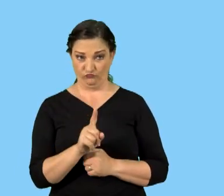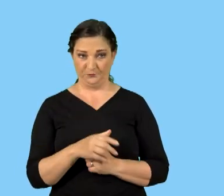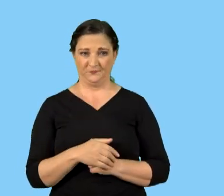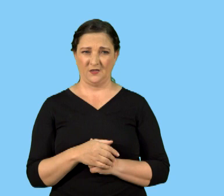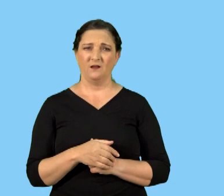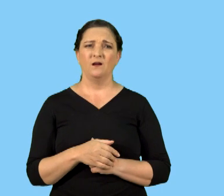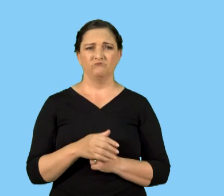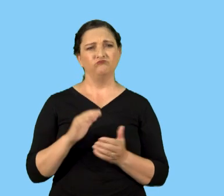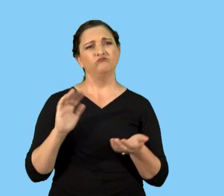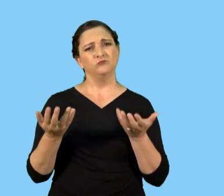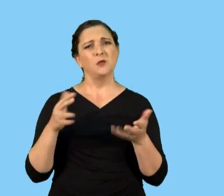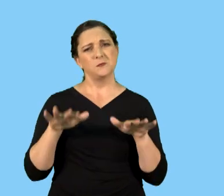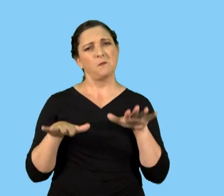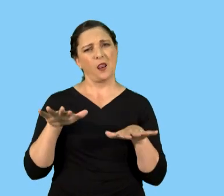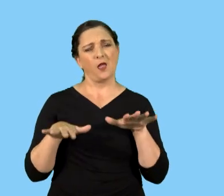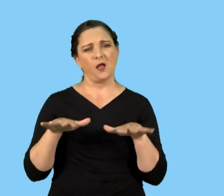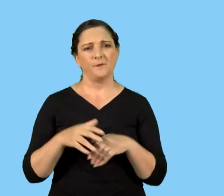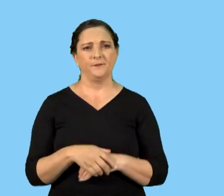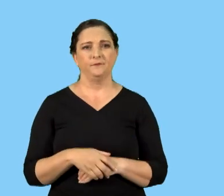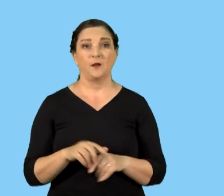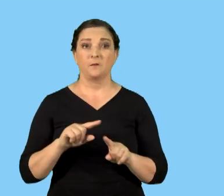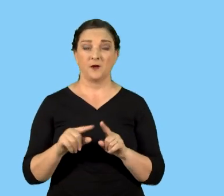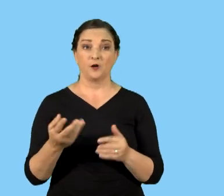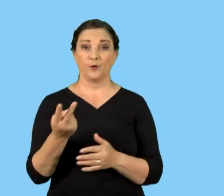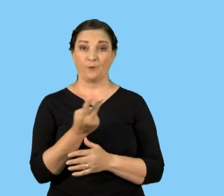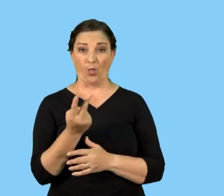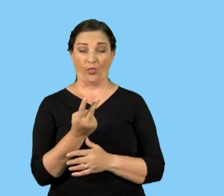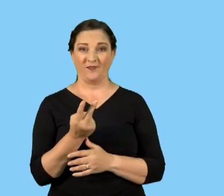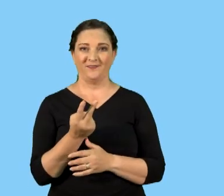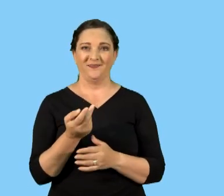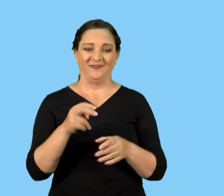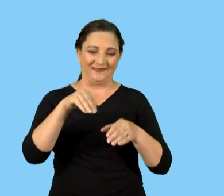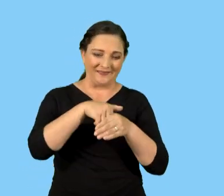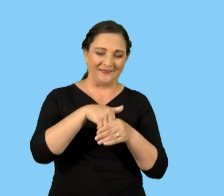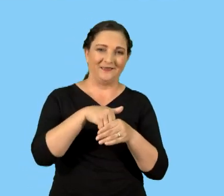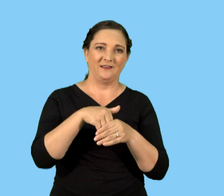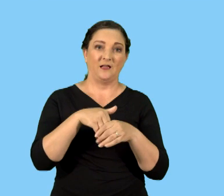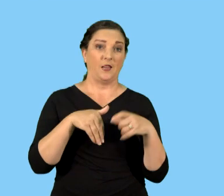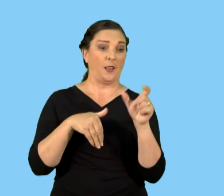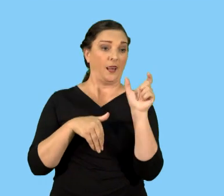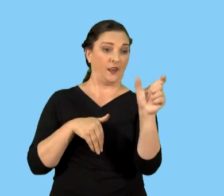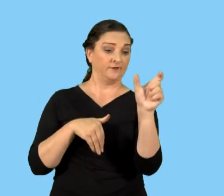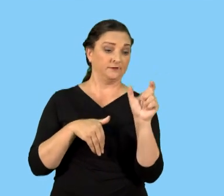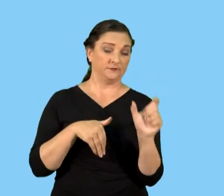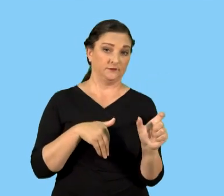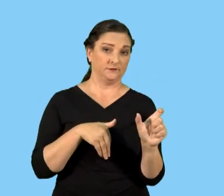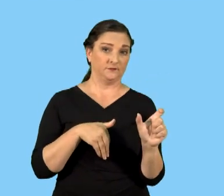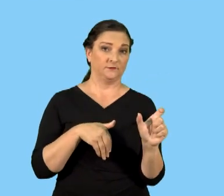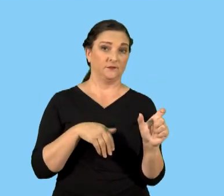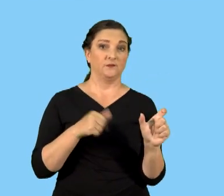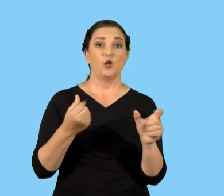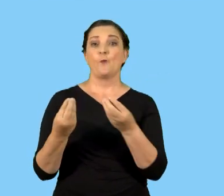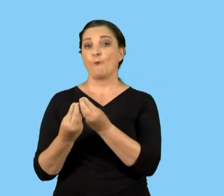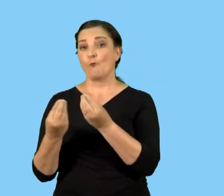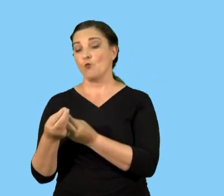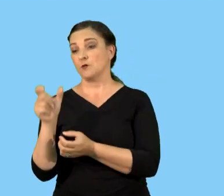see that we have two similar equations. They both have similar reactants. Remember, reactants are written on the left-hand side and the